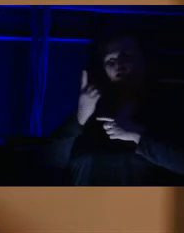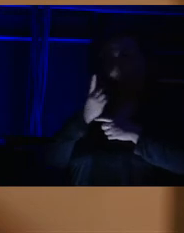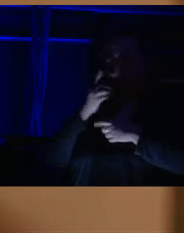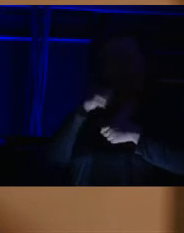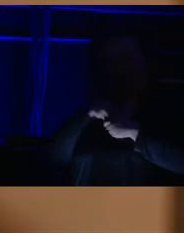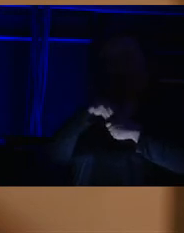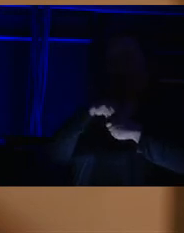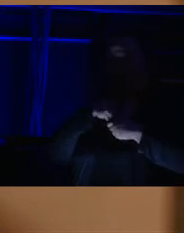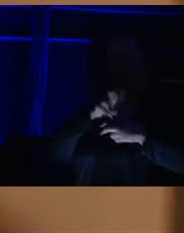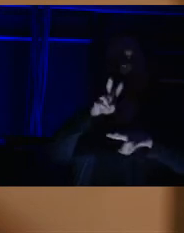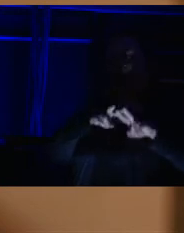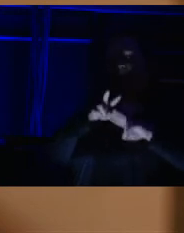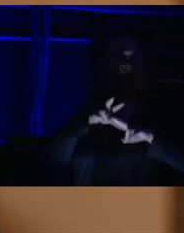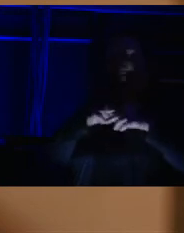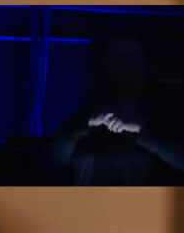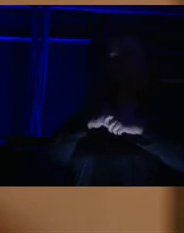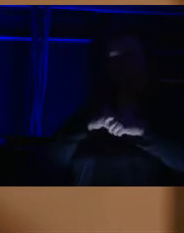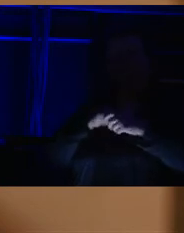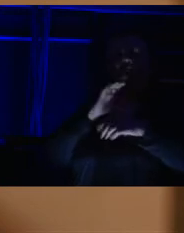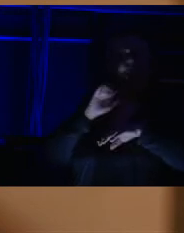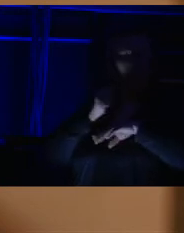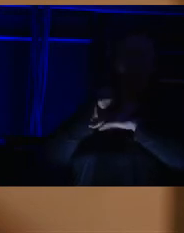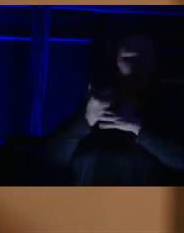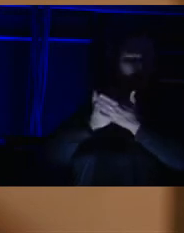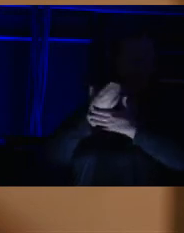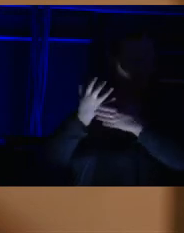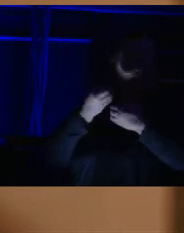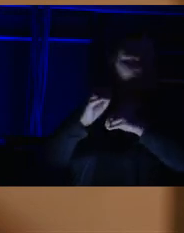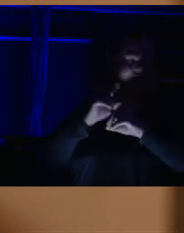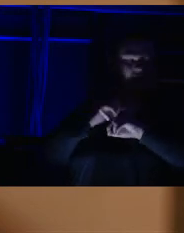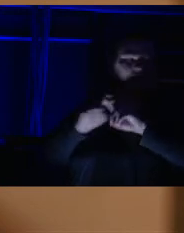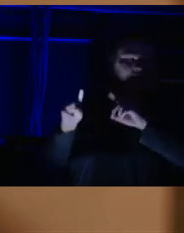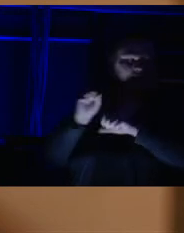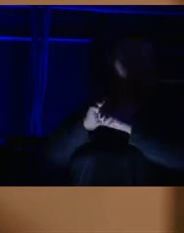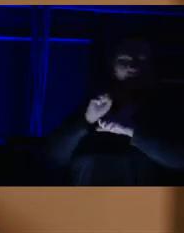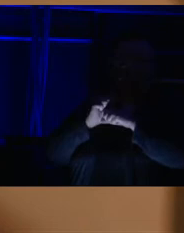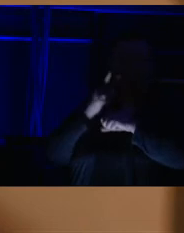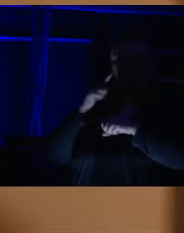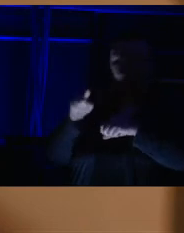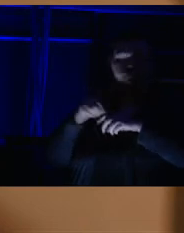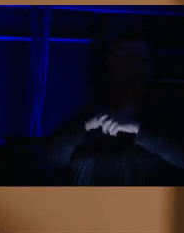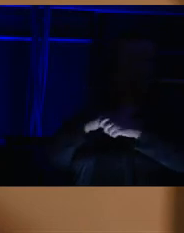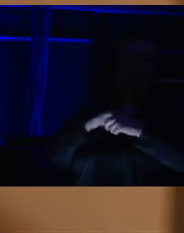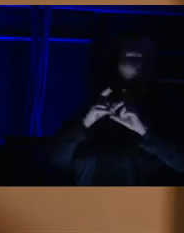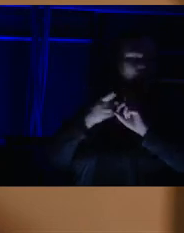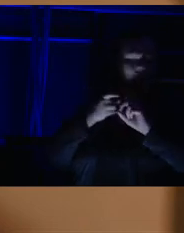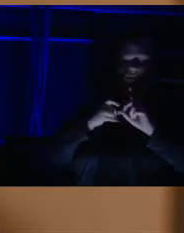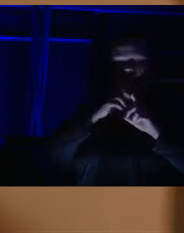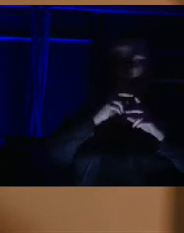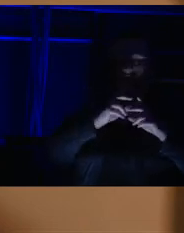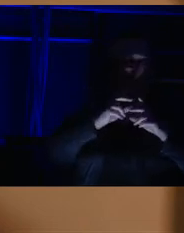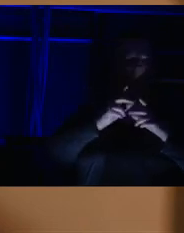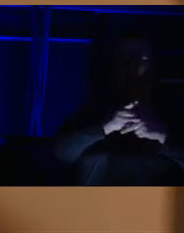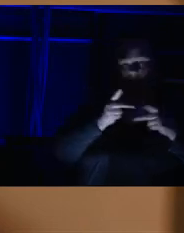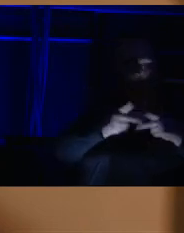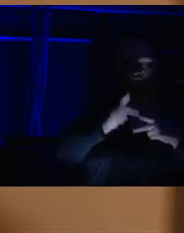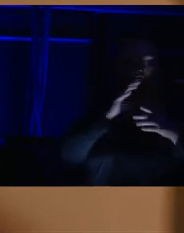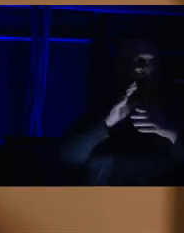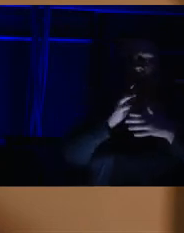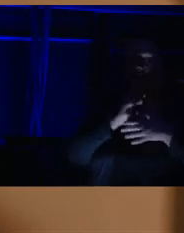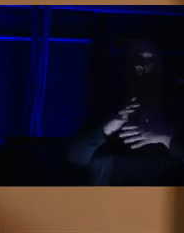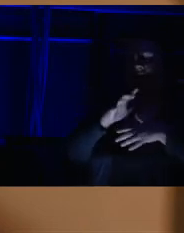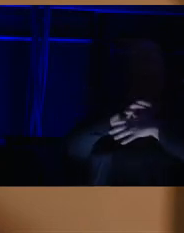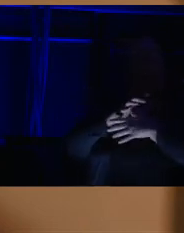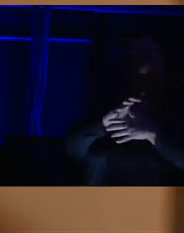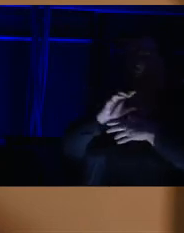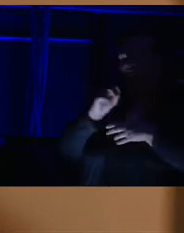him, which led me to create a new office and a completely different job for him. From this position, Senior Vice Provost